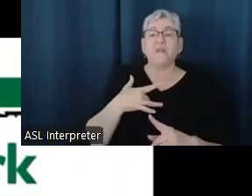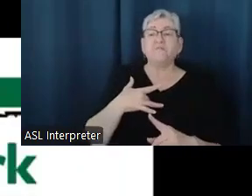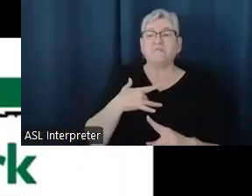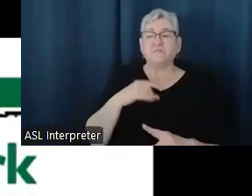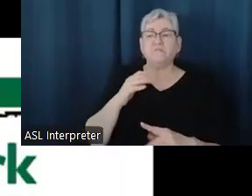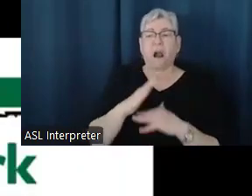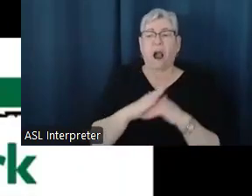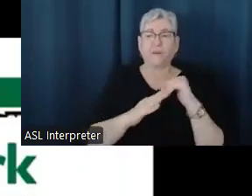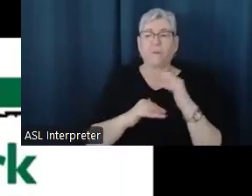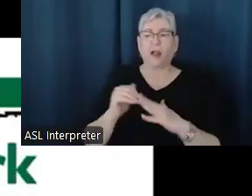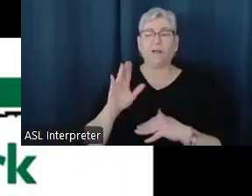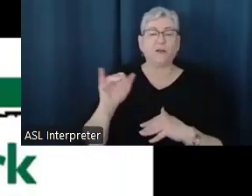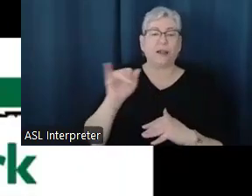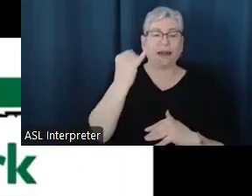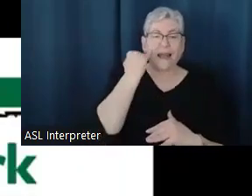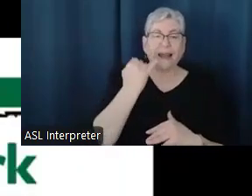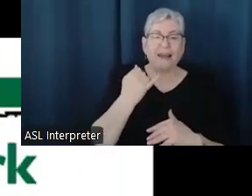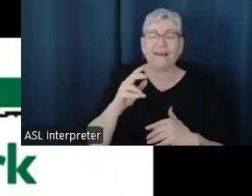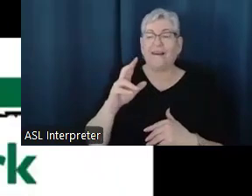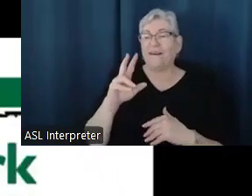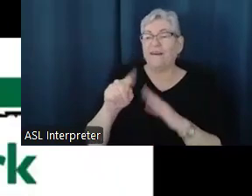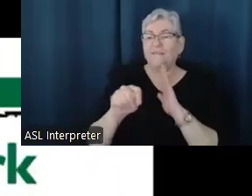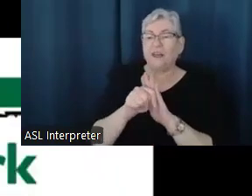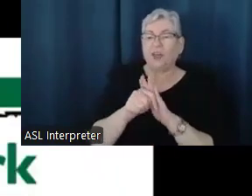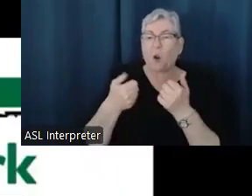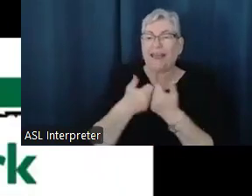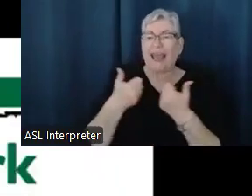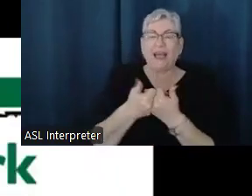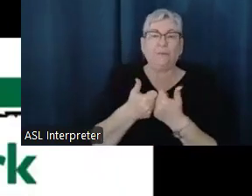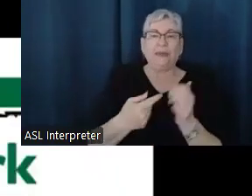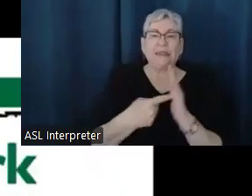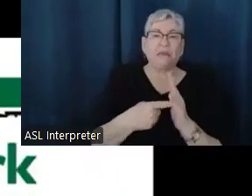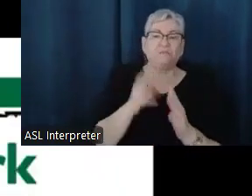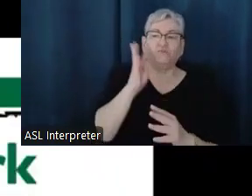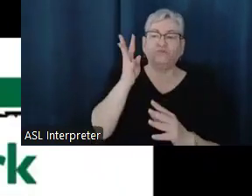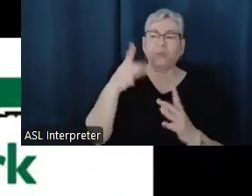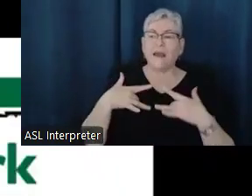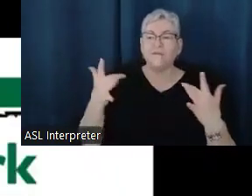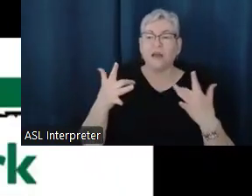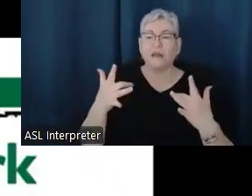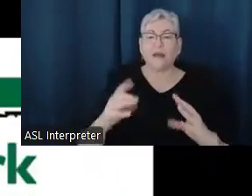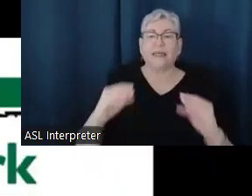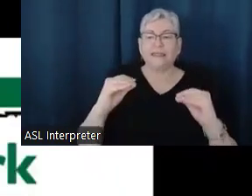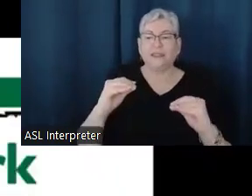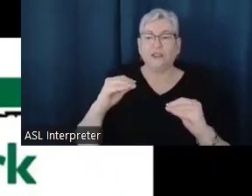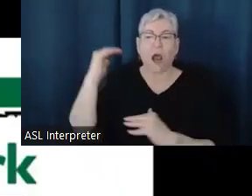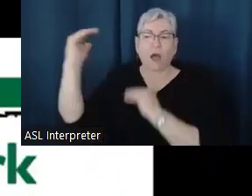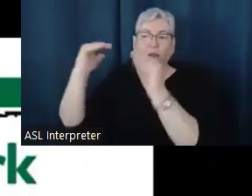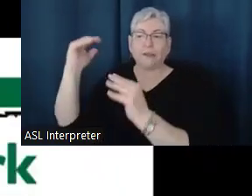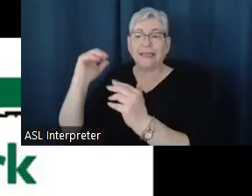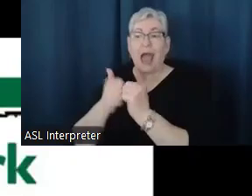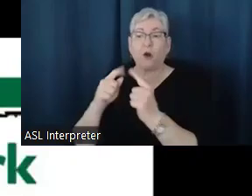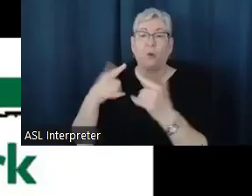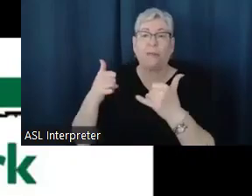to that video game example, maybe we create an event where they're teaching adults how to play video games, something that